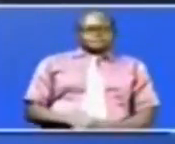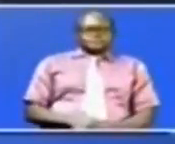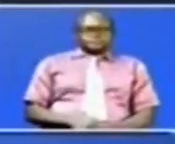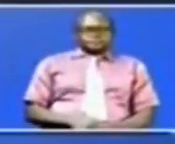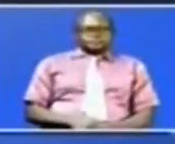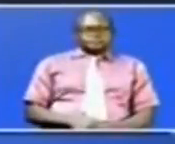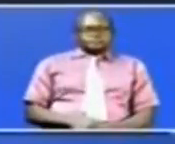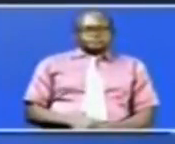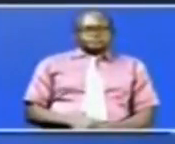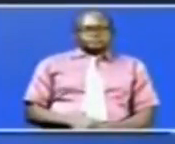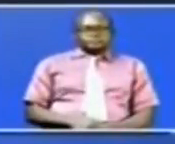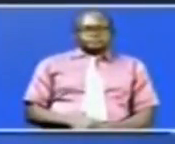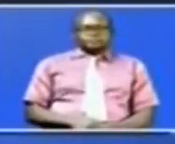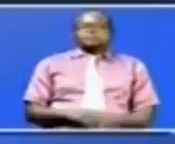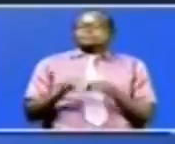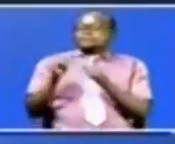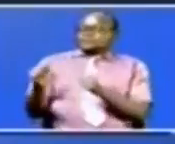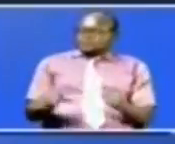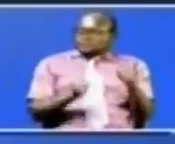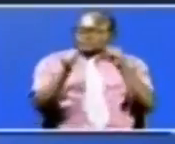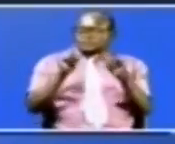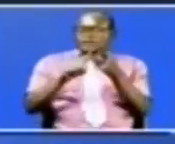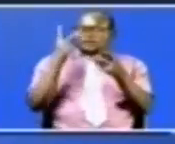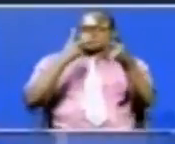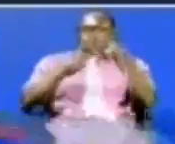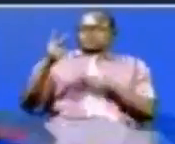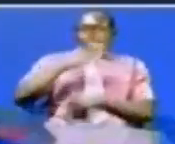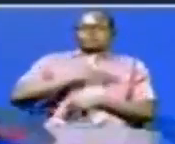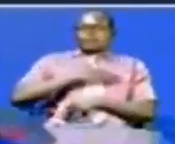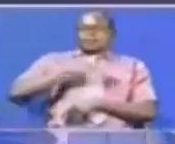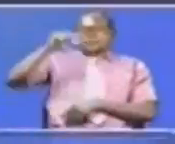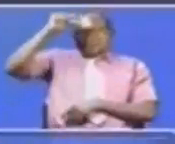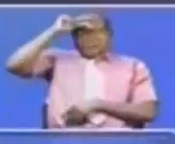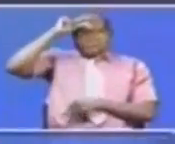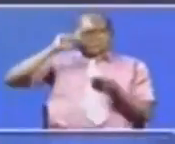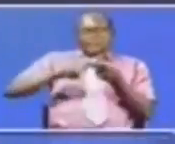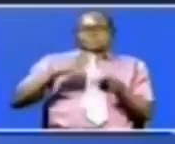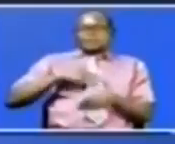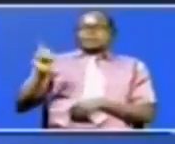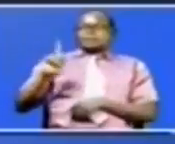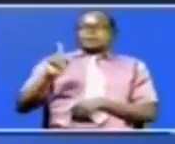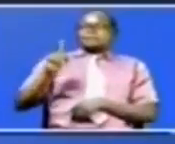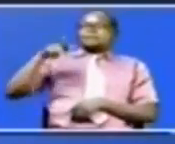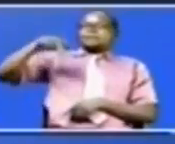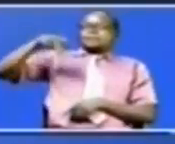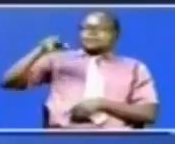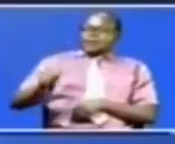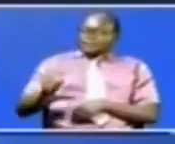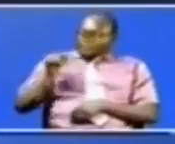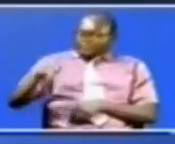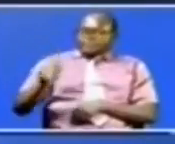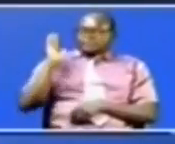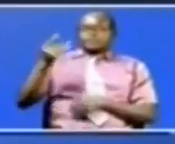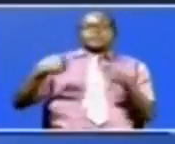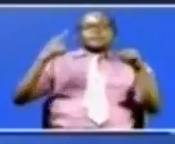the strategy and the vision of my government and my prime minister that this venture